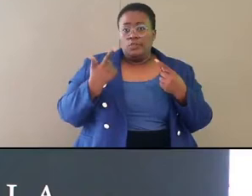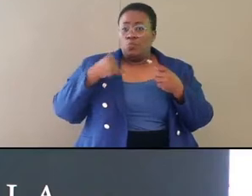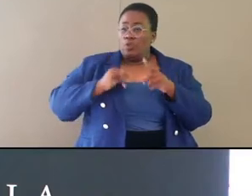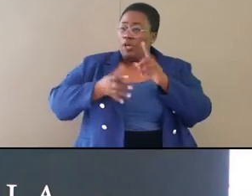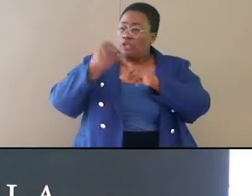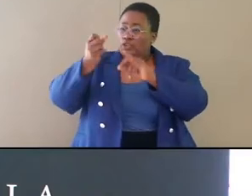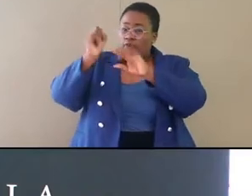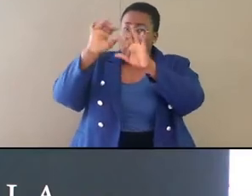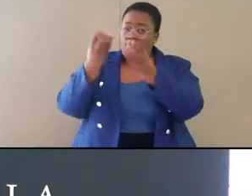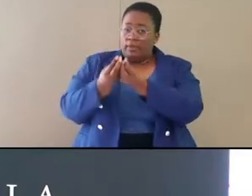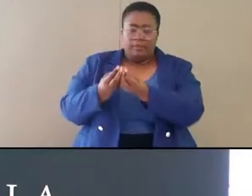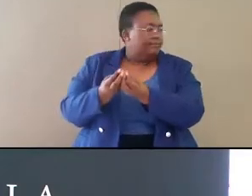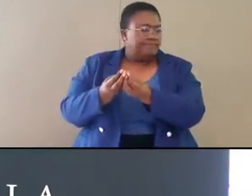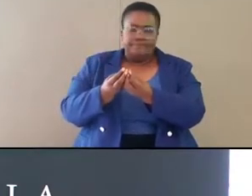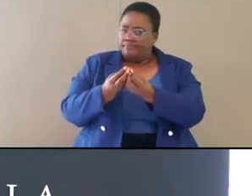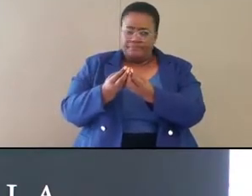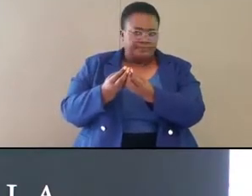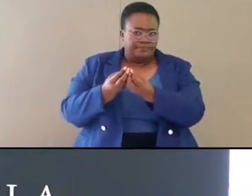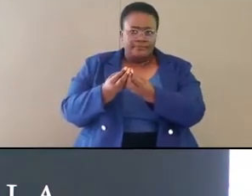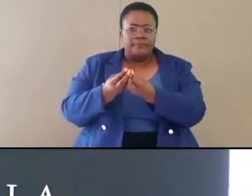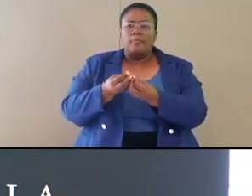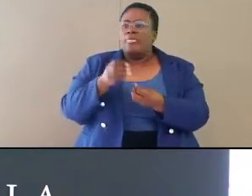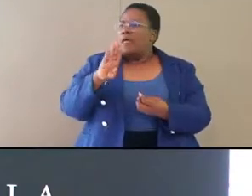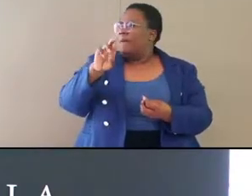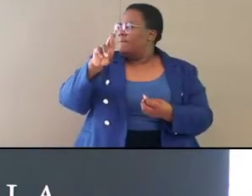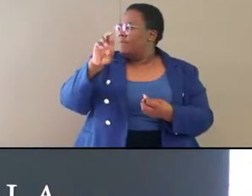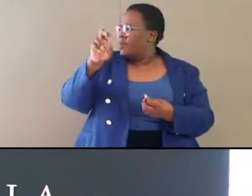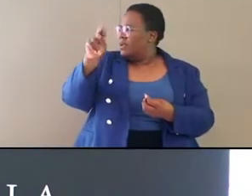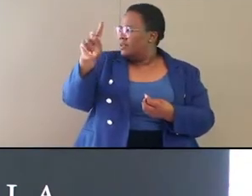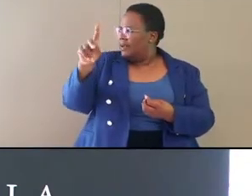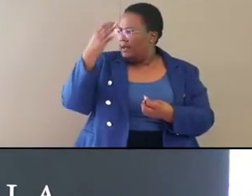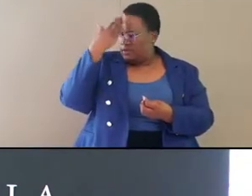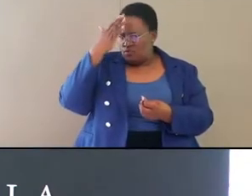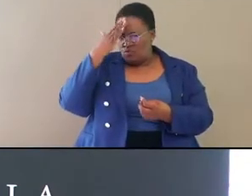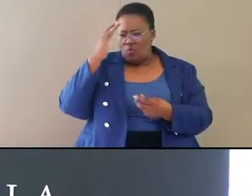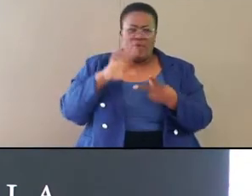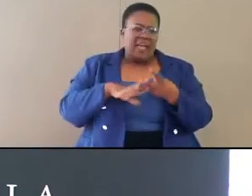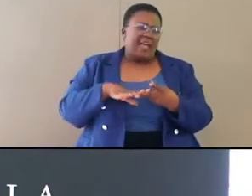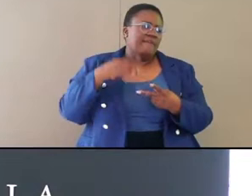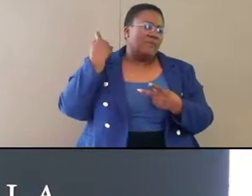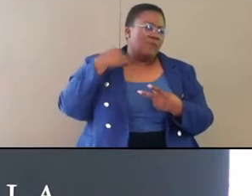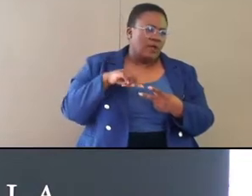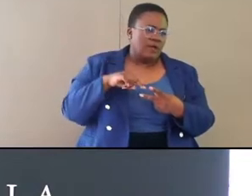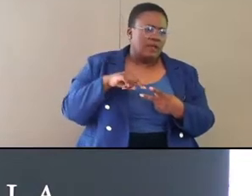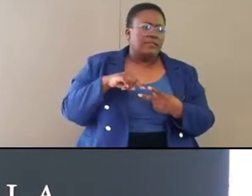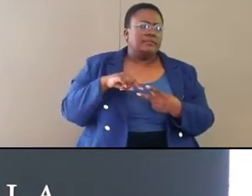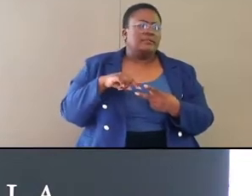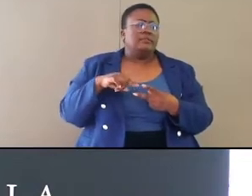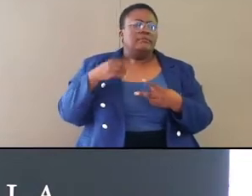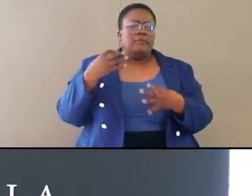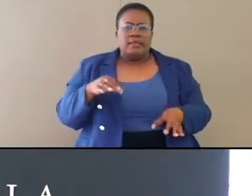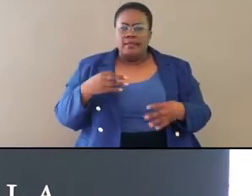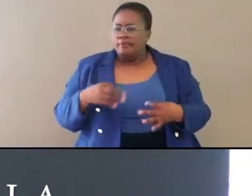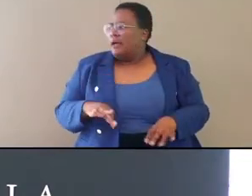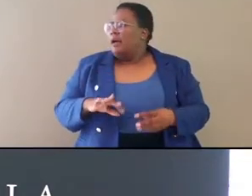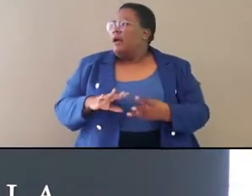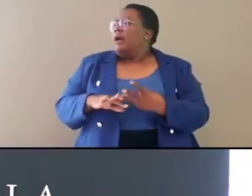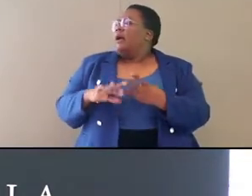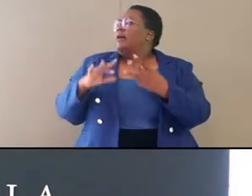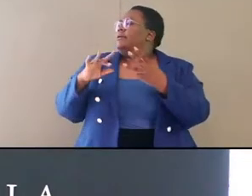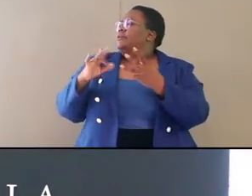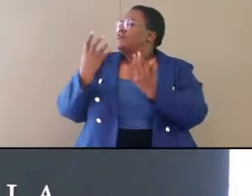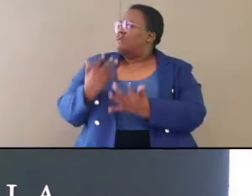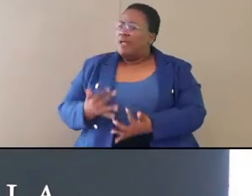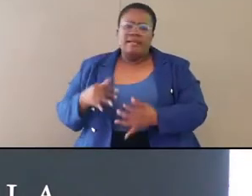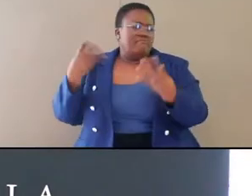Brenda and them, they know. We had the white paper and the green paper and all that on comprehensive social security and